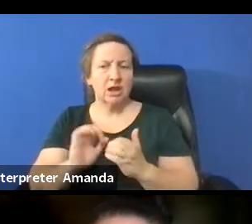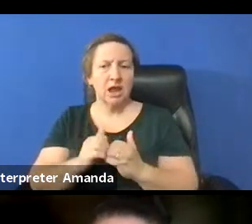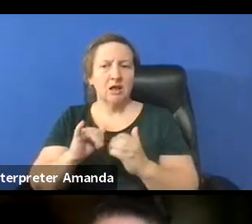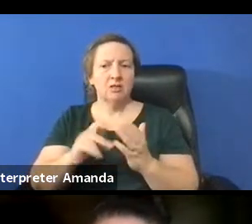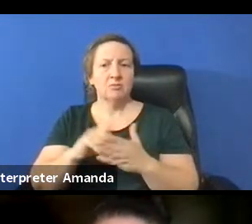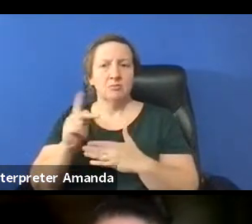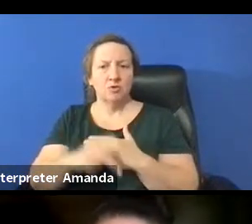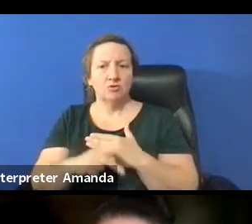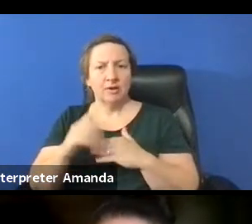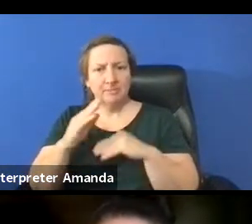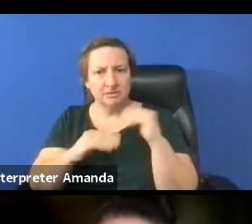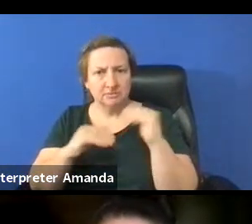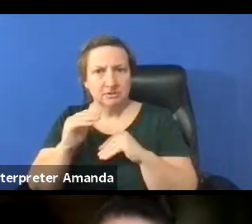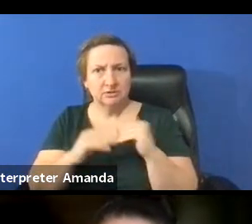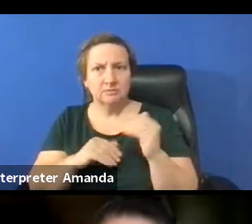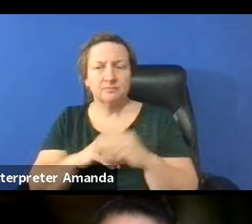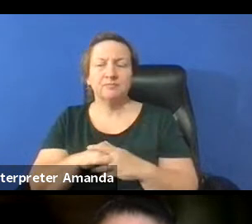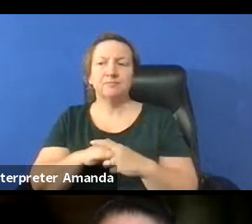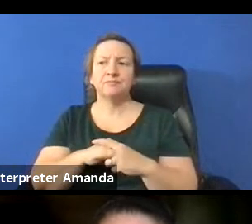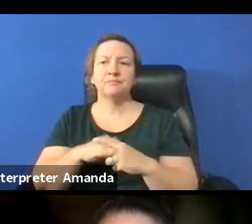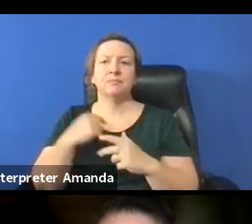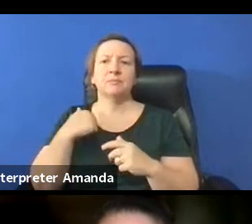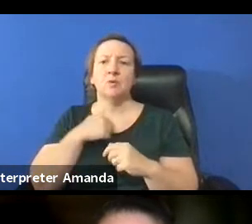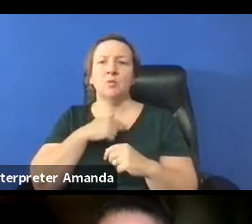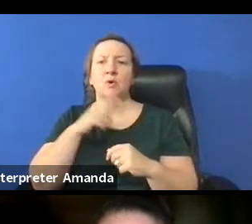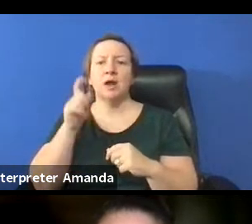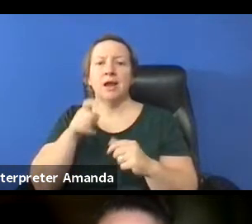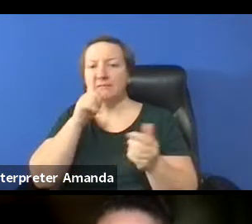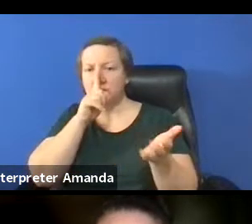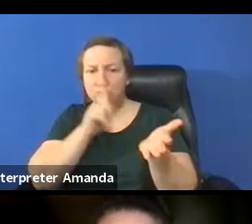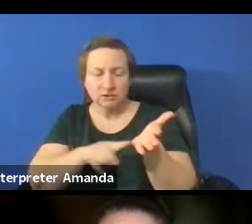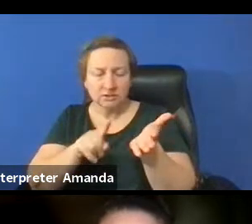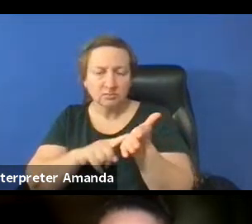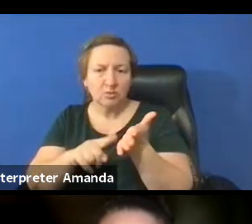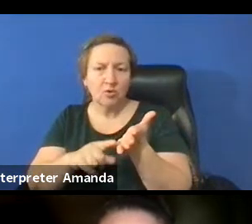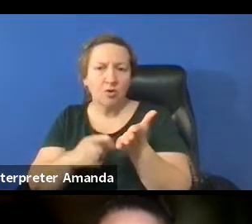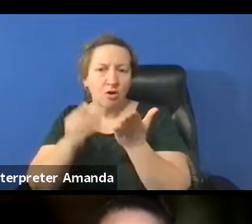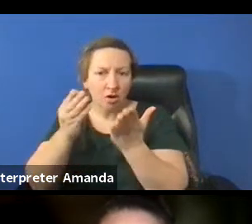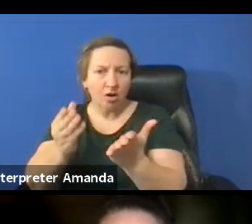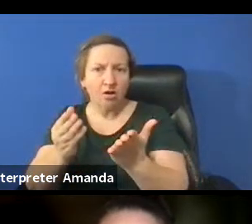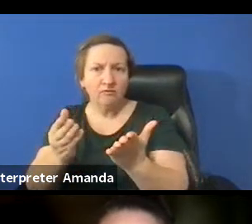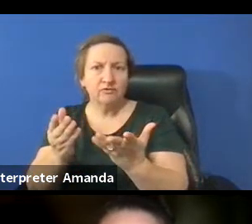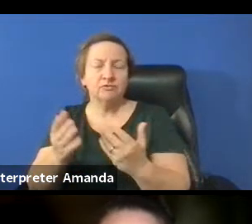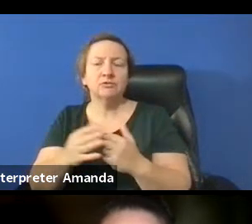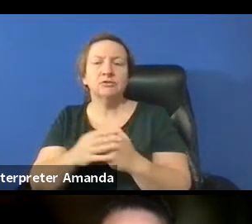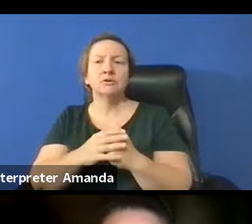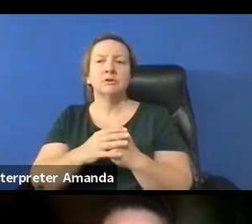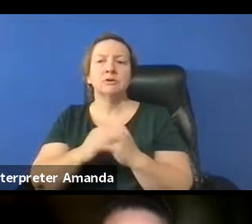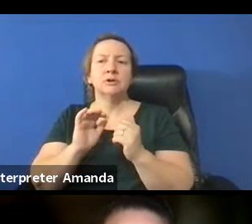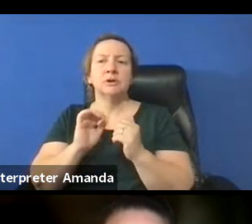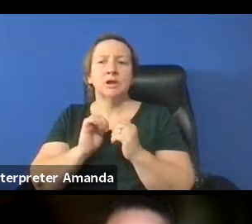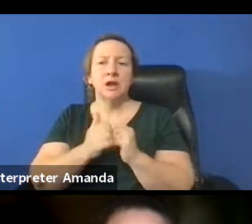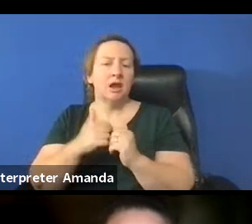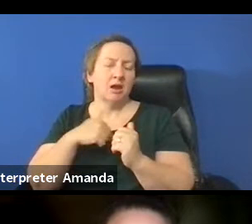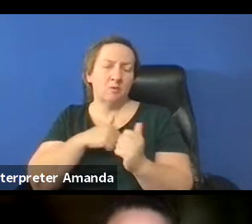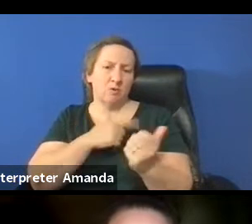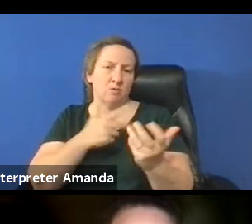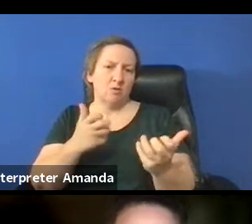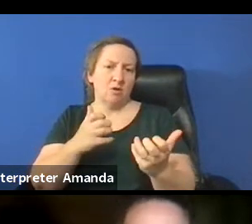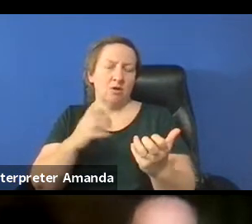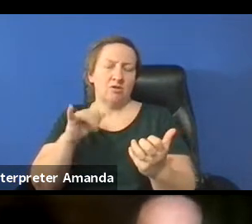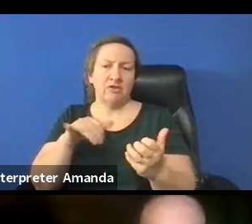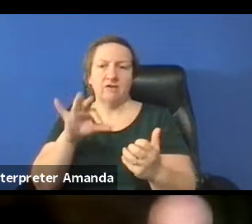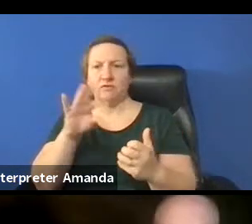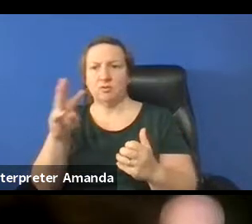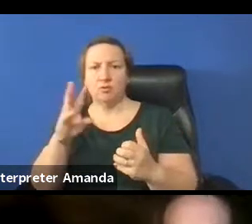built. But some of what we'll have to explore and offer as recommendations is how we want the framework to be